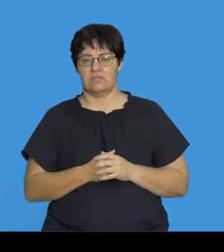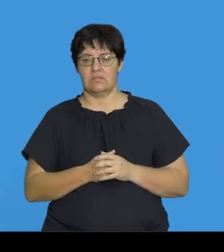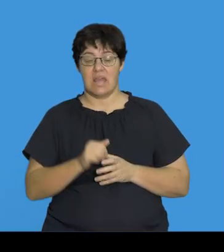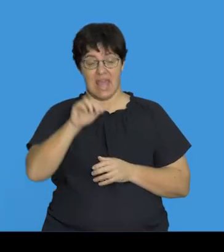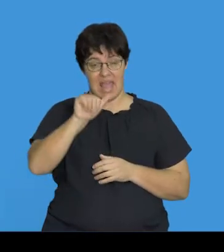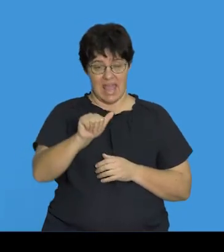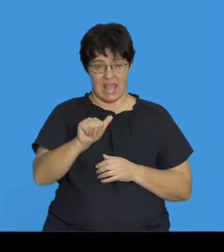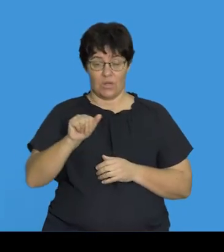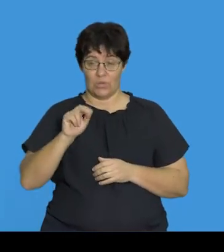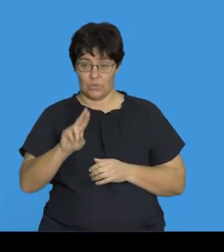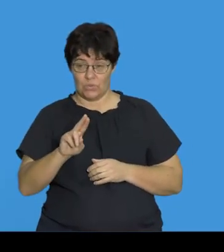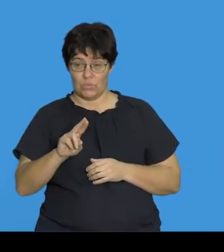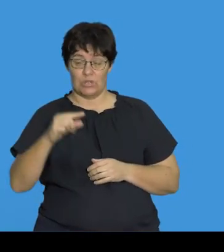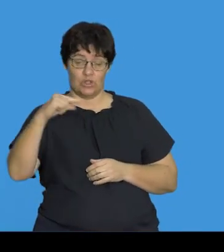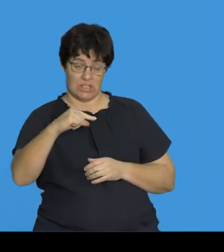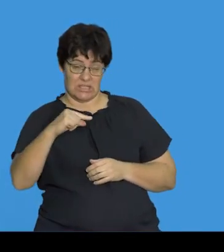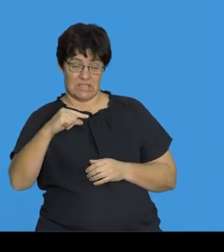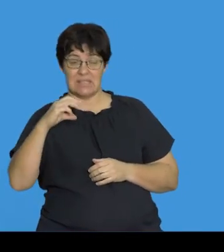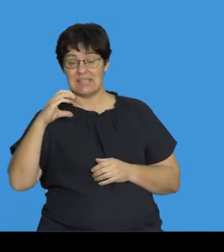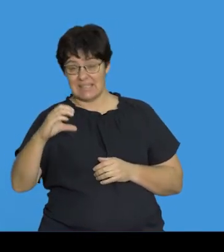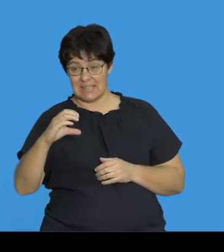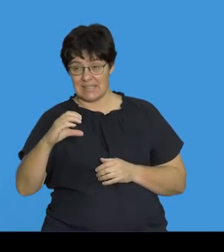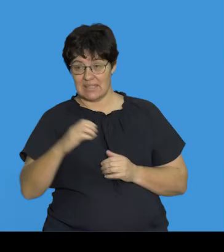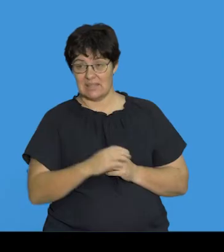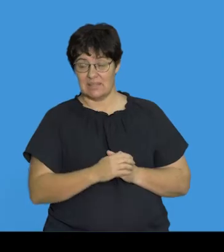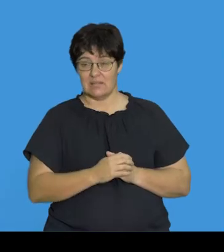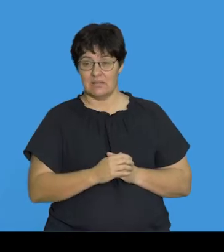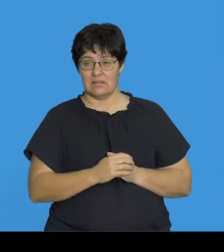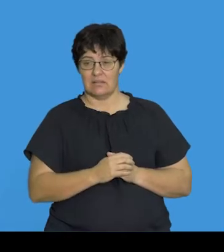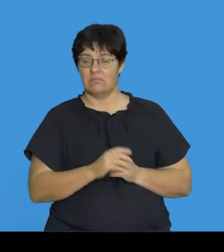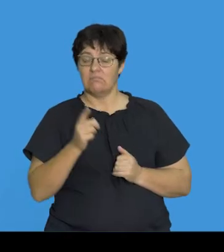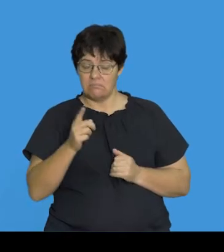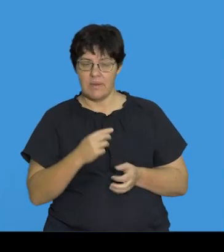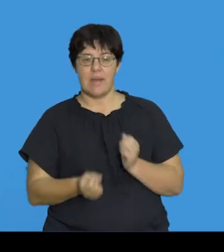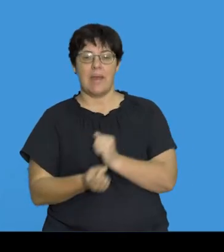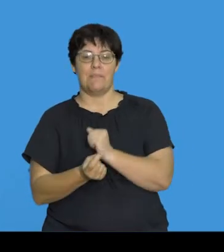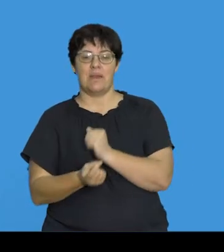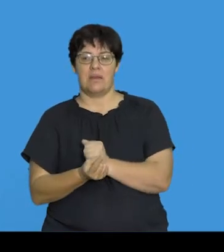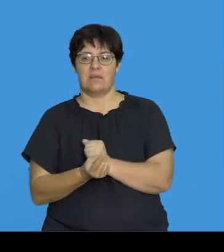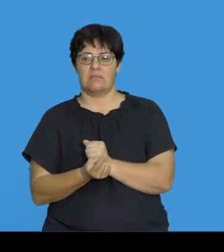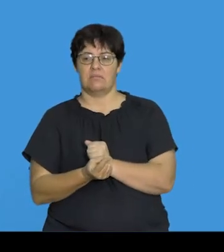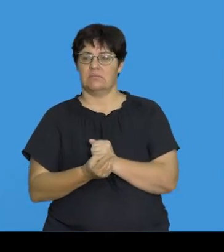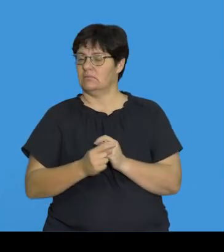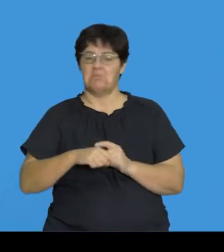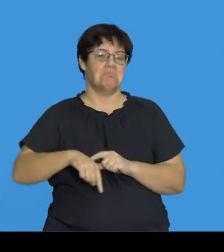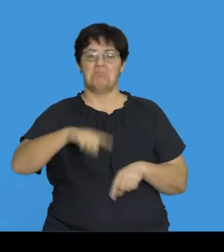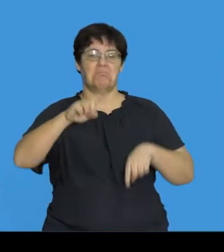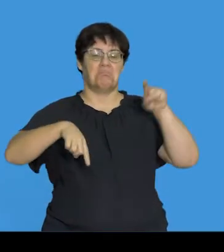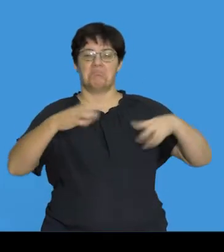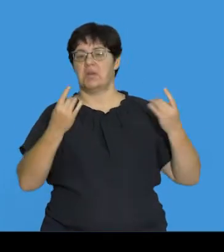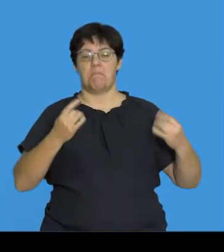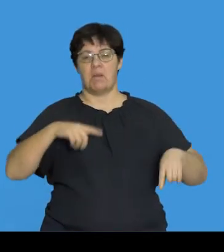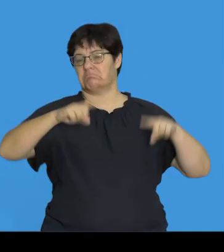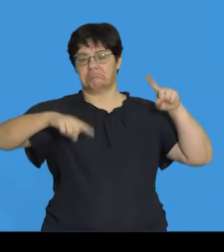So adenine, uracil, guanine, and cytosine, they may occur in